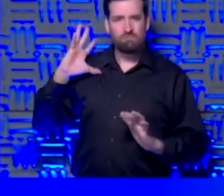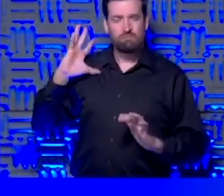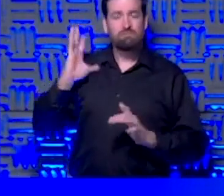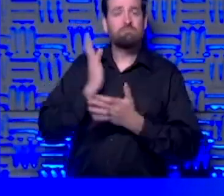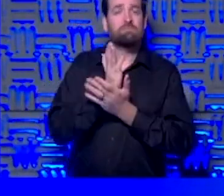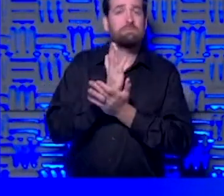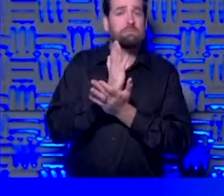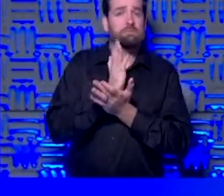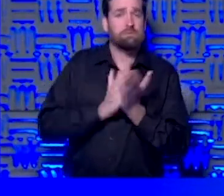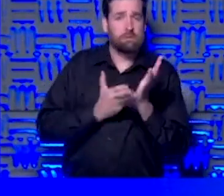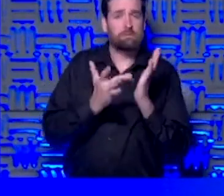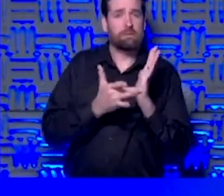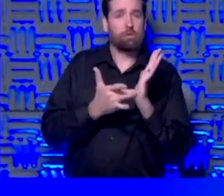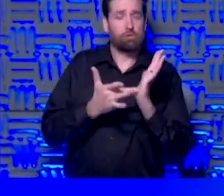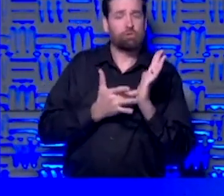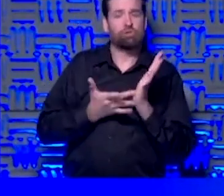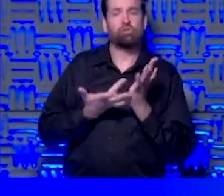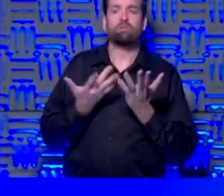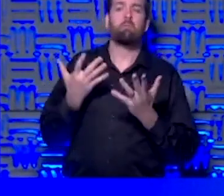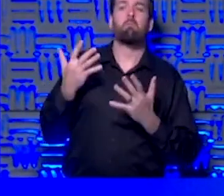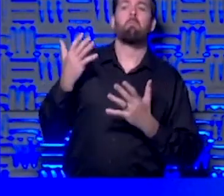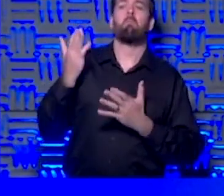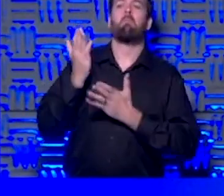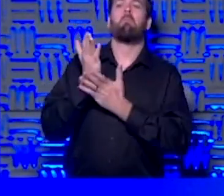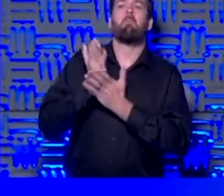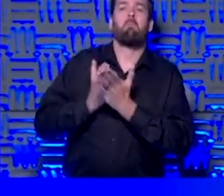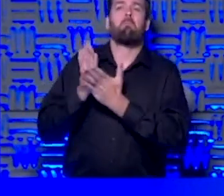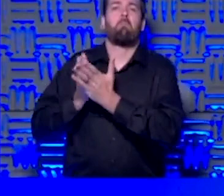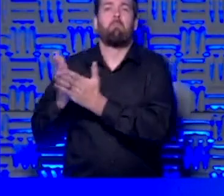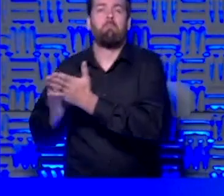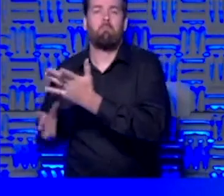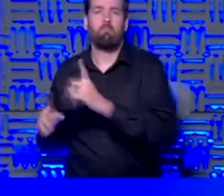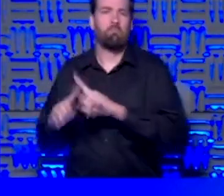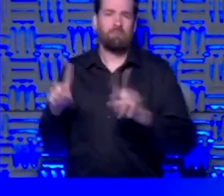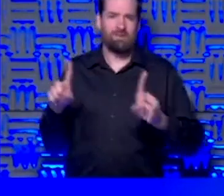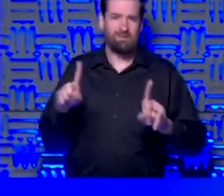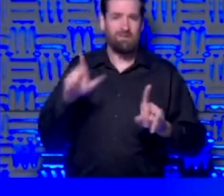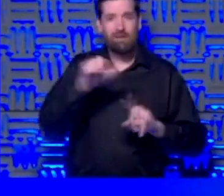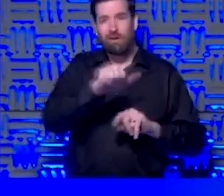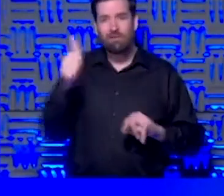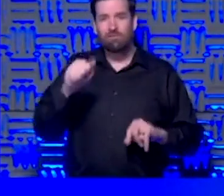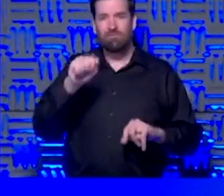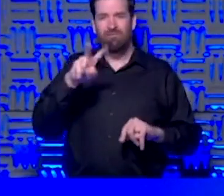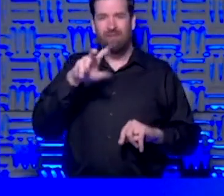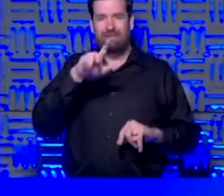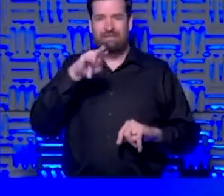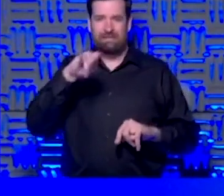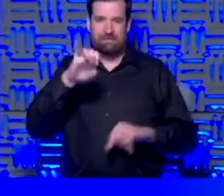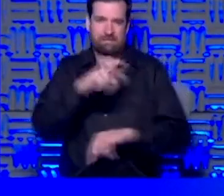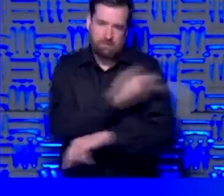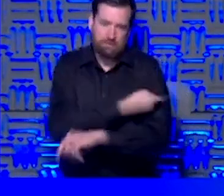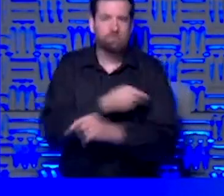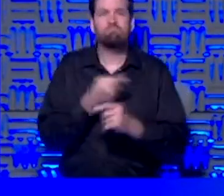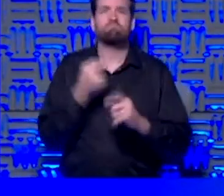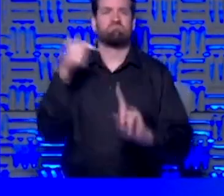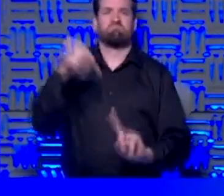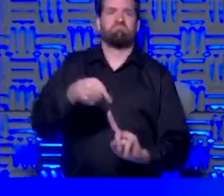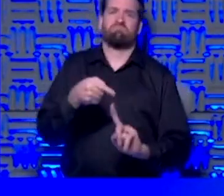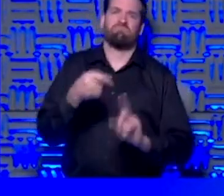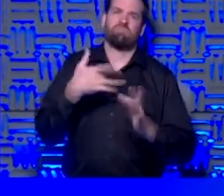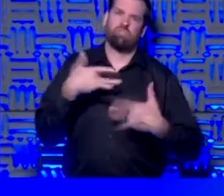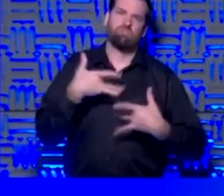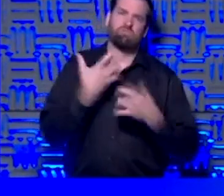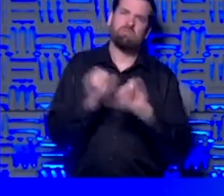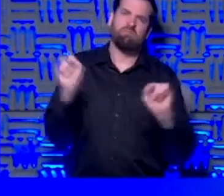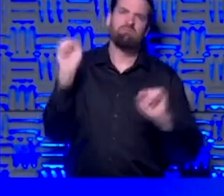of the technology that we've had a basis for, but it's different than, say, some of the other vaccines. So we are always worried about safety. Right now, it looks